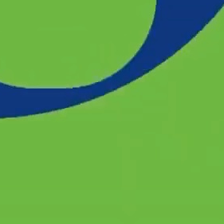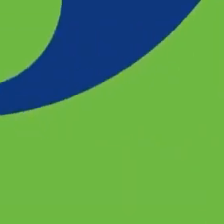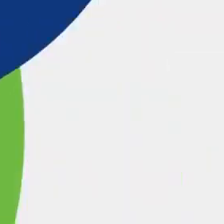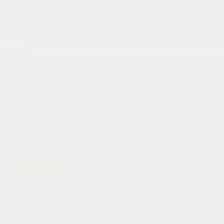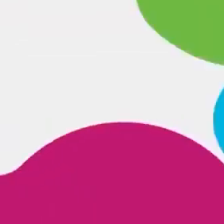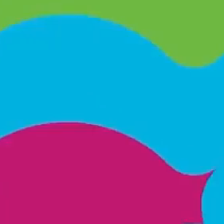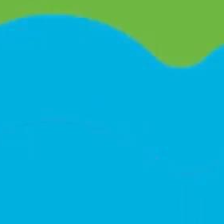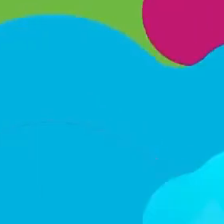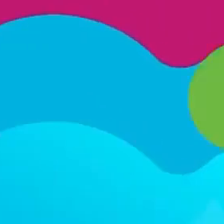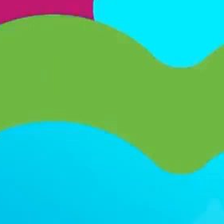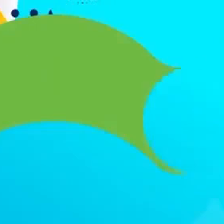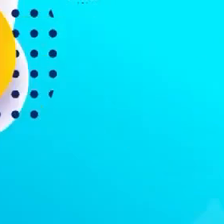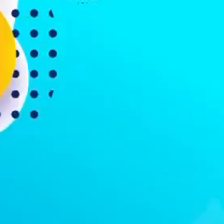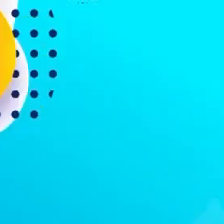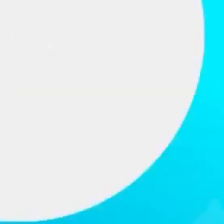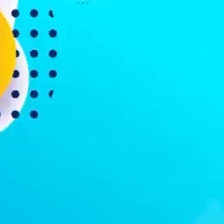it